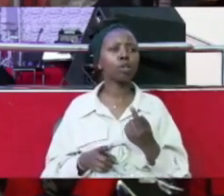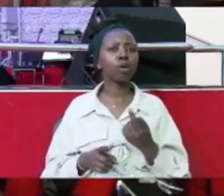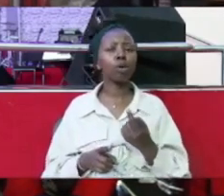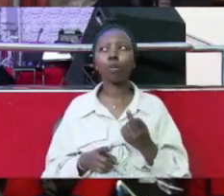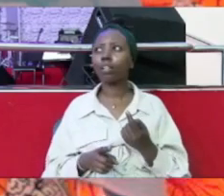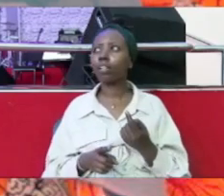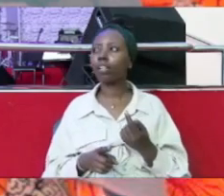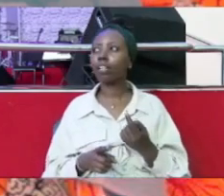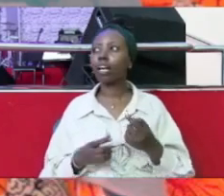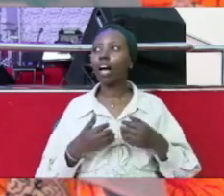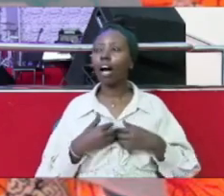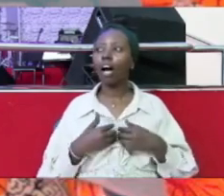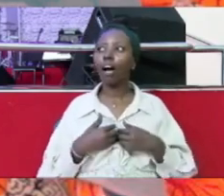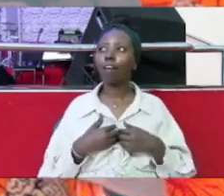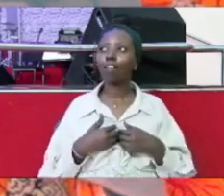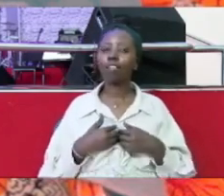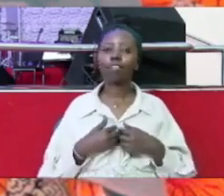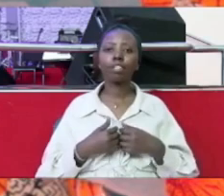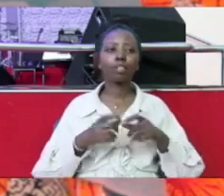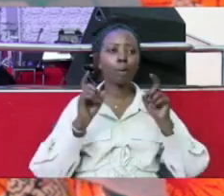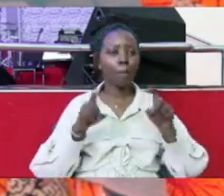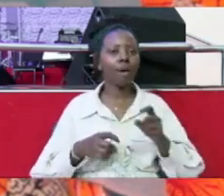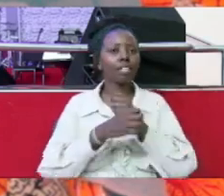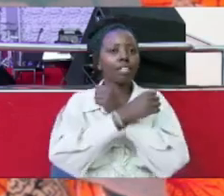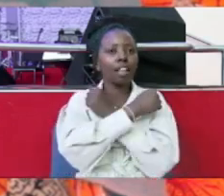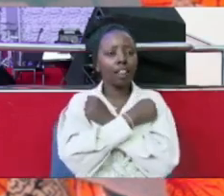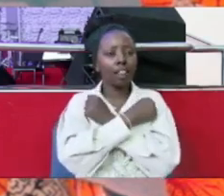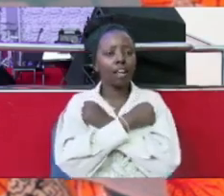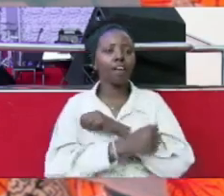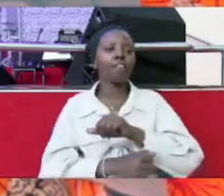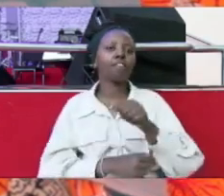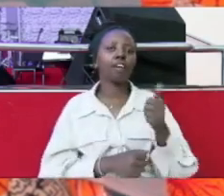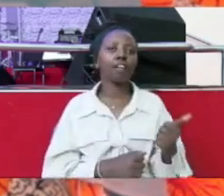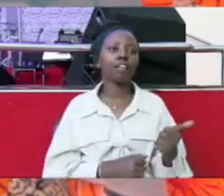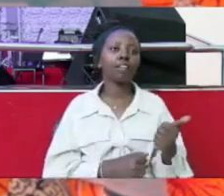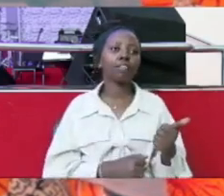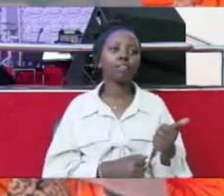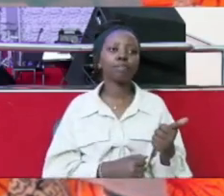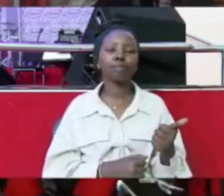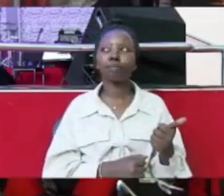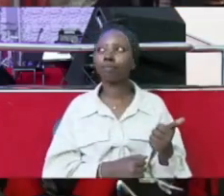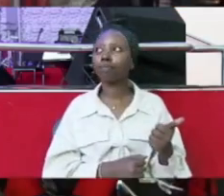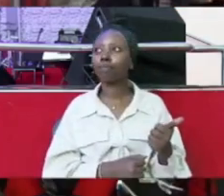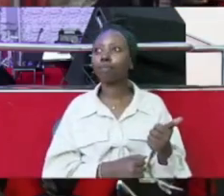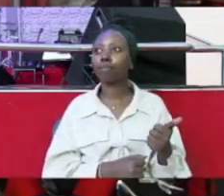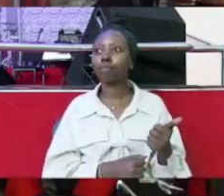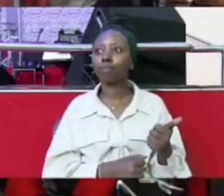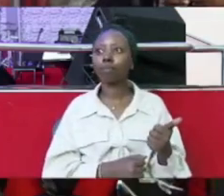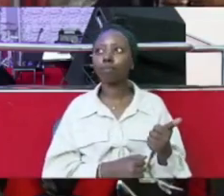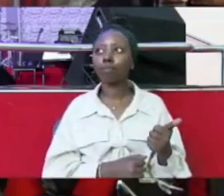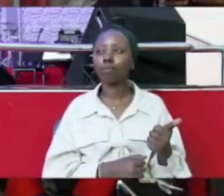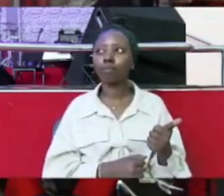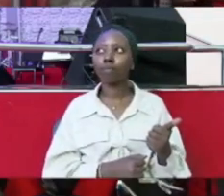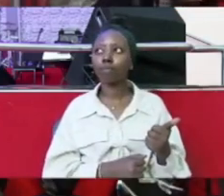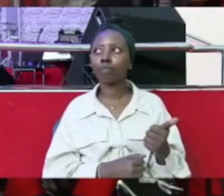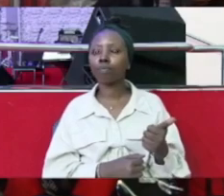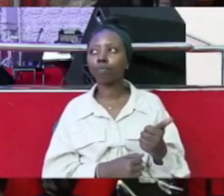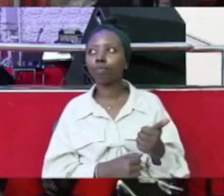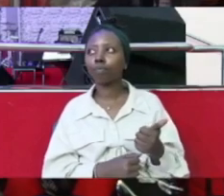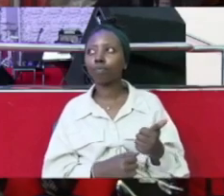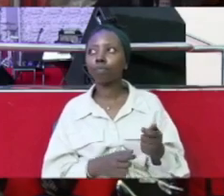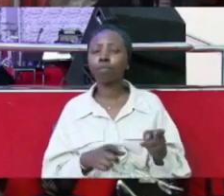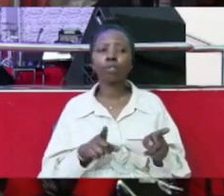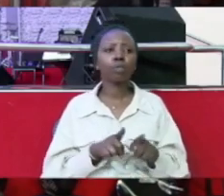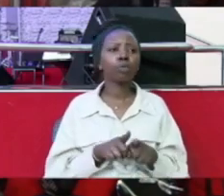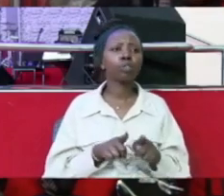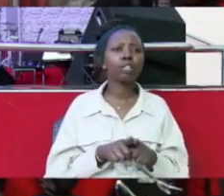is the debt of love. Ni kwa deni yote tuwe na deni wa kupenda. So, and this is by having an unselfish concern